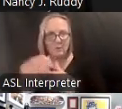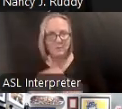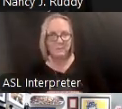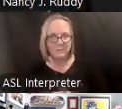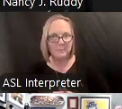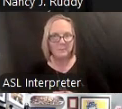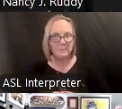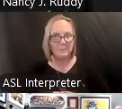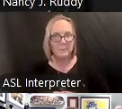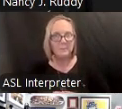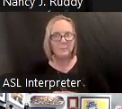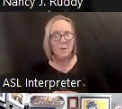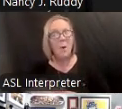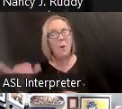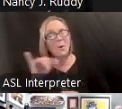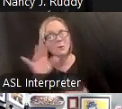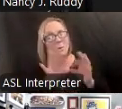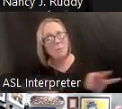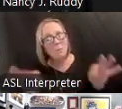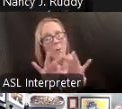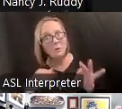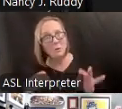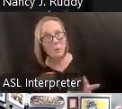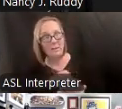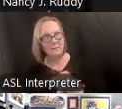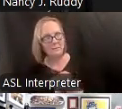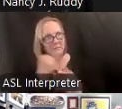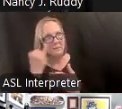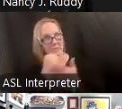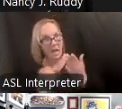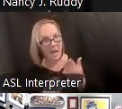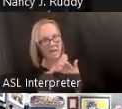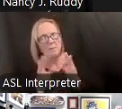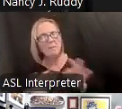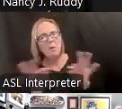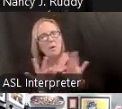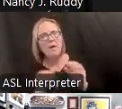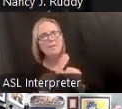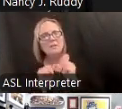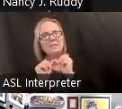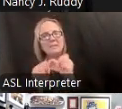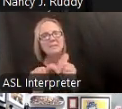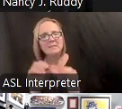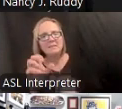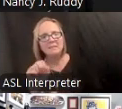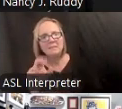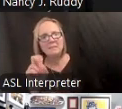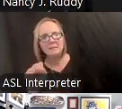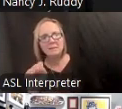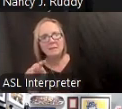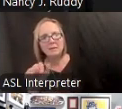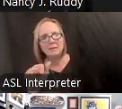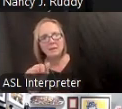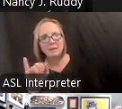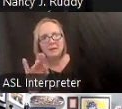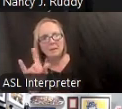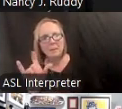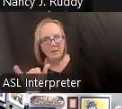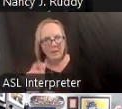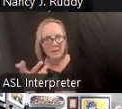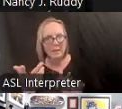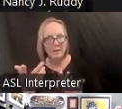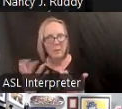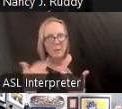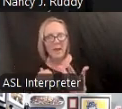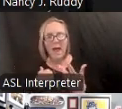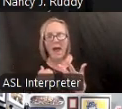Sustainability is also a key factor in the building's design. The project team is targeting a building that will operate with carbon neutrality.